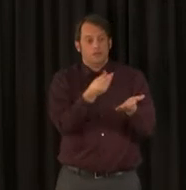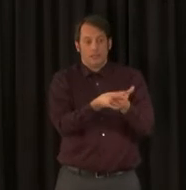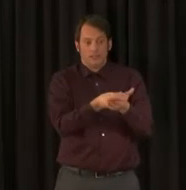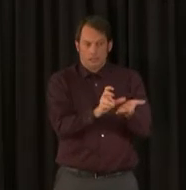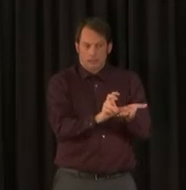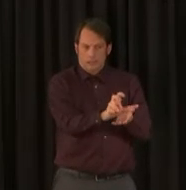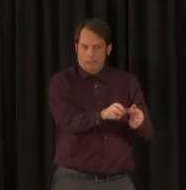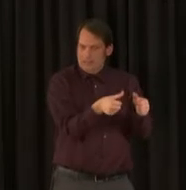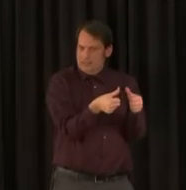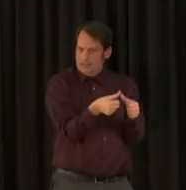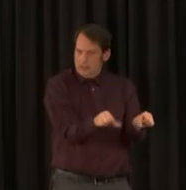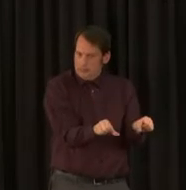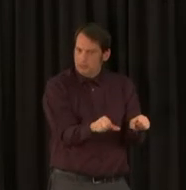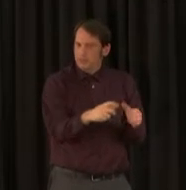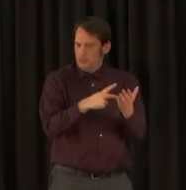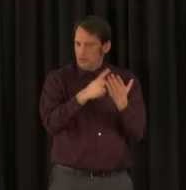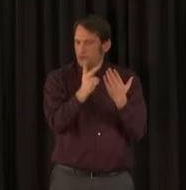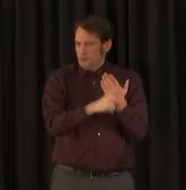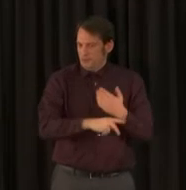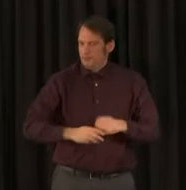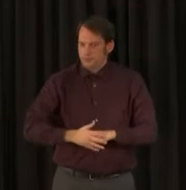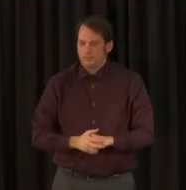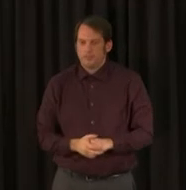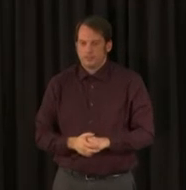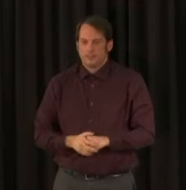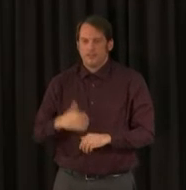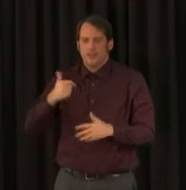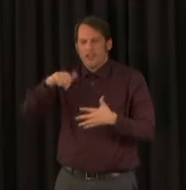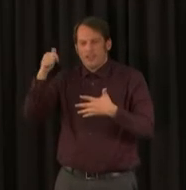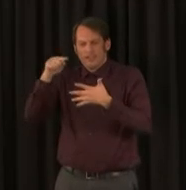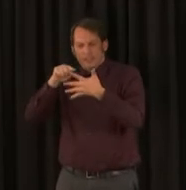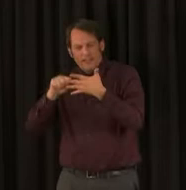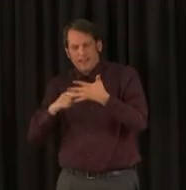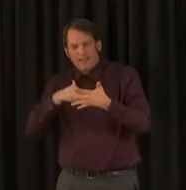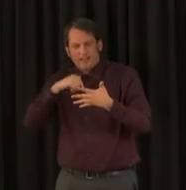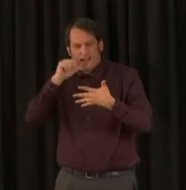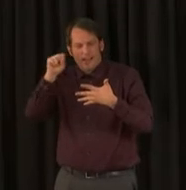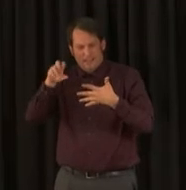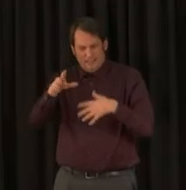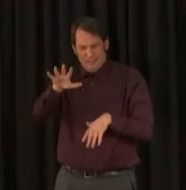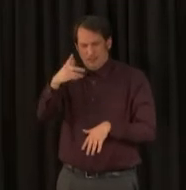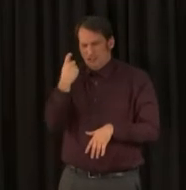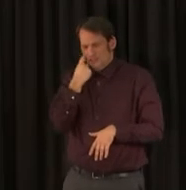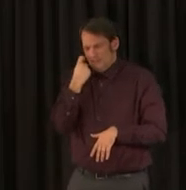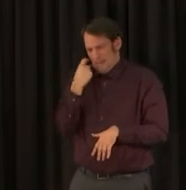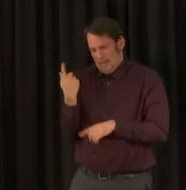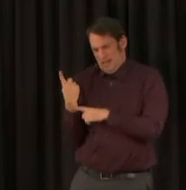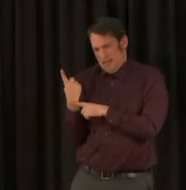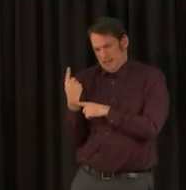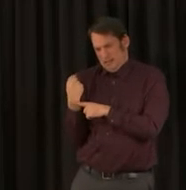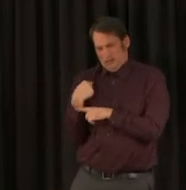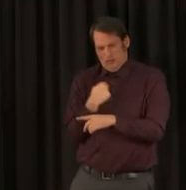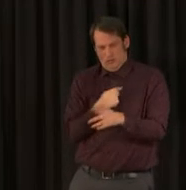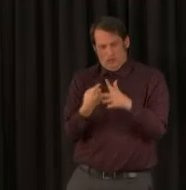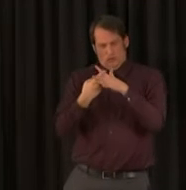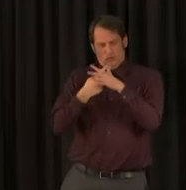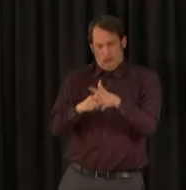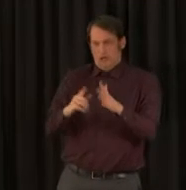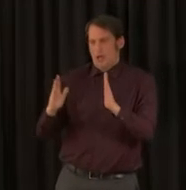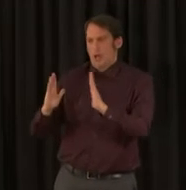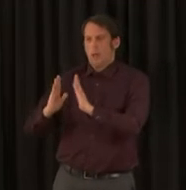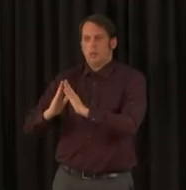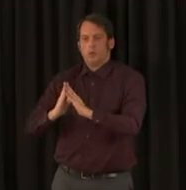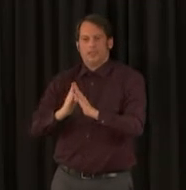Another one that's not listed here, but did launch last quarter is direct community investments. So we've been working very